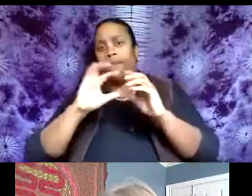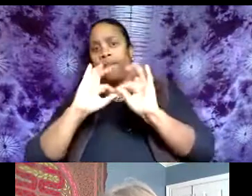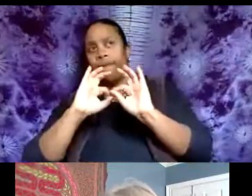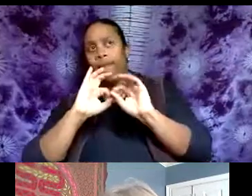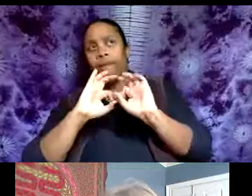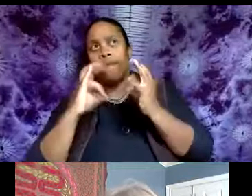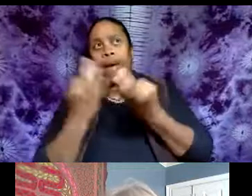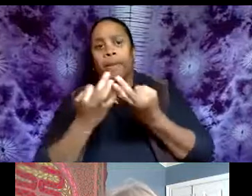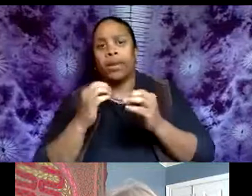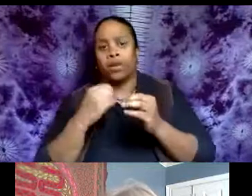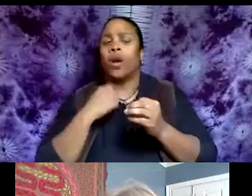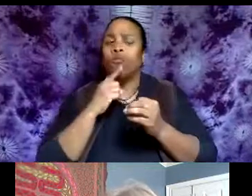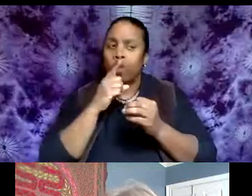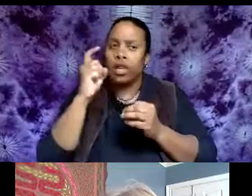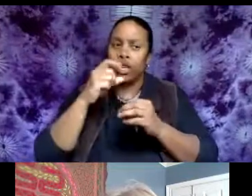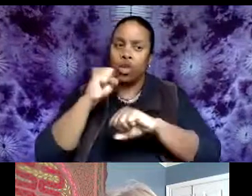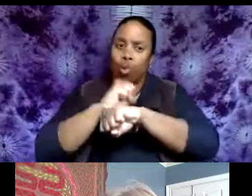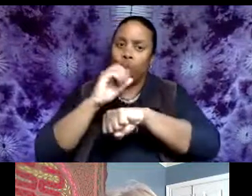her.